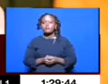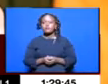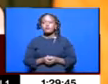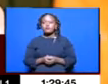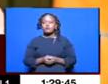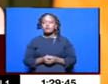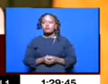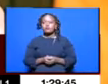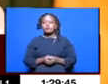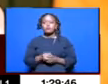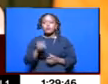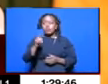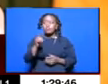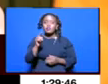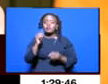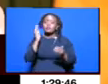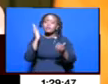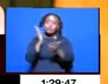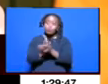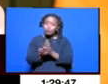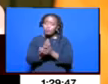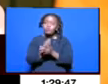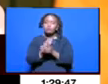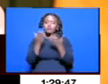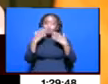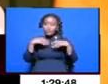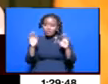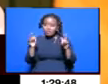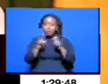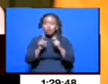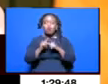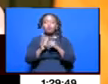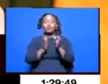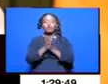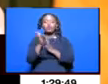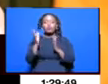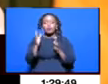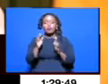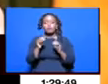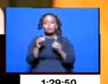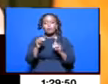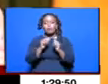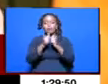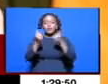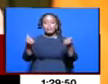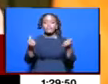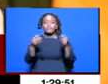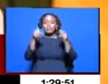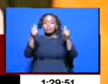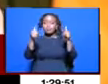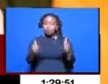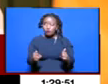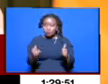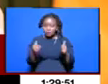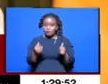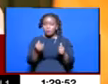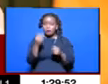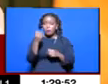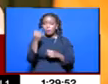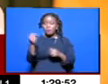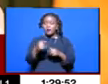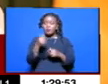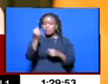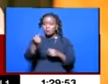It's on record, Vide Gazette notice number 514 dated 24th May 2018, that the